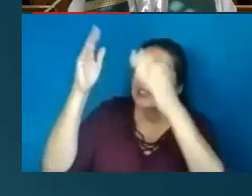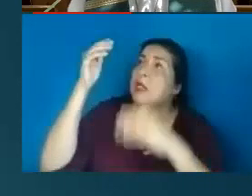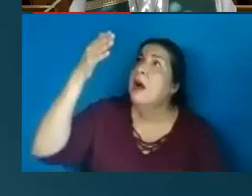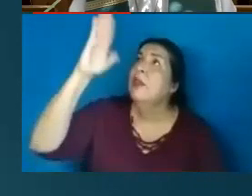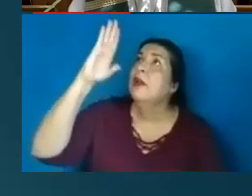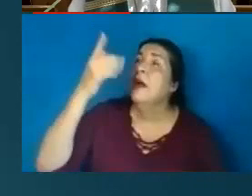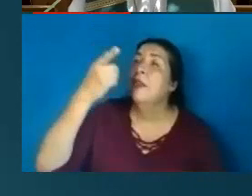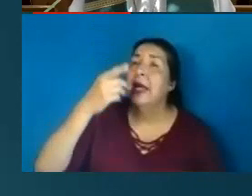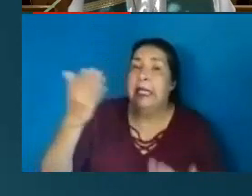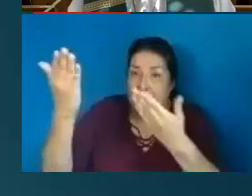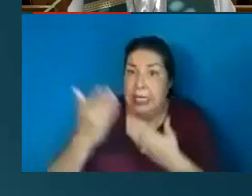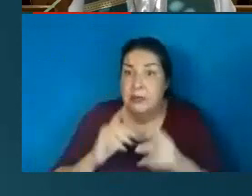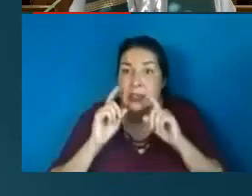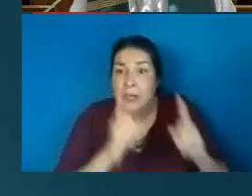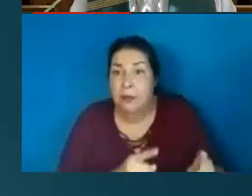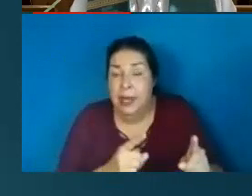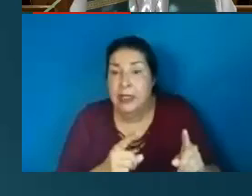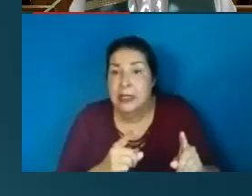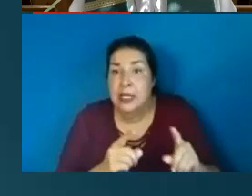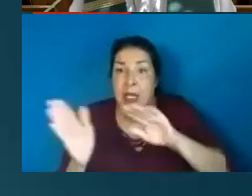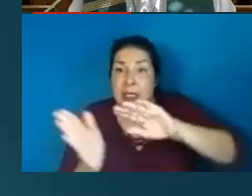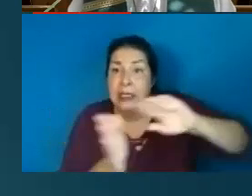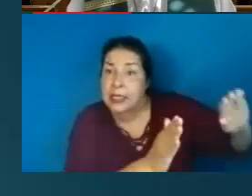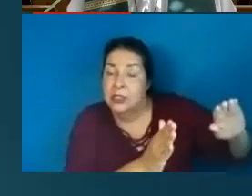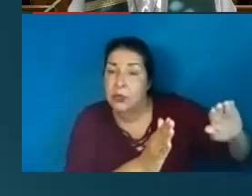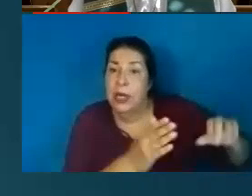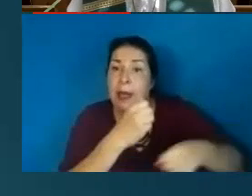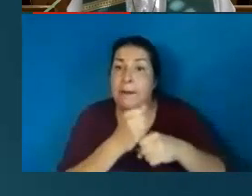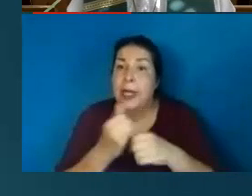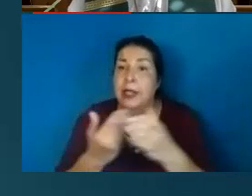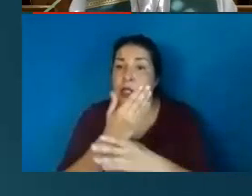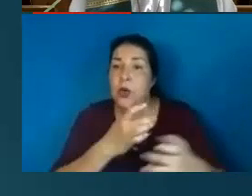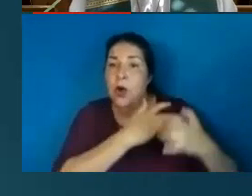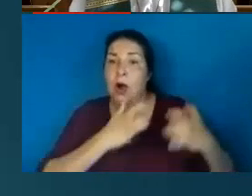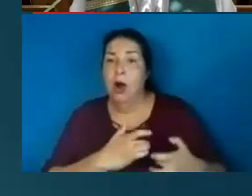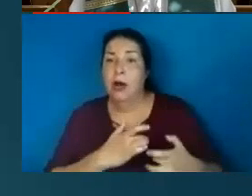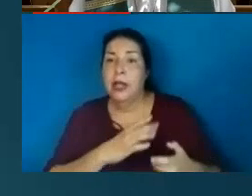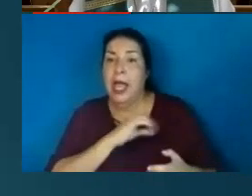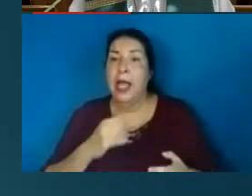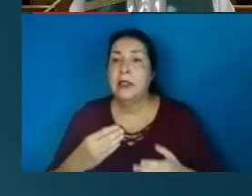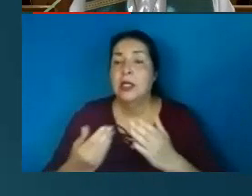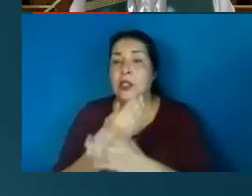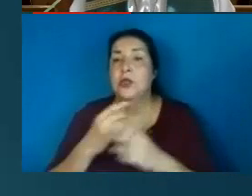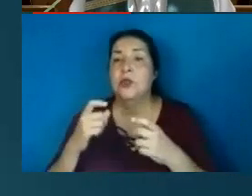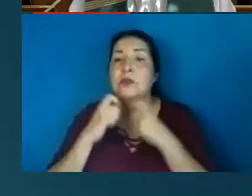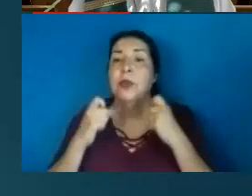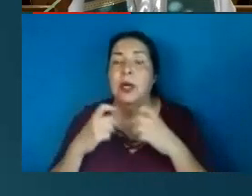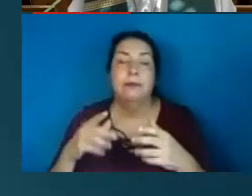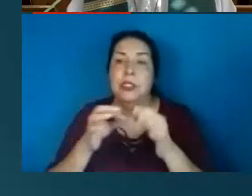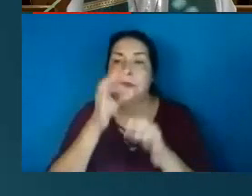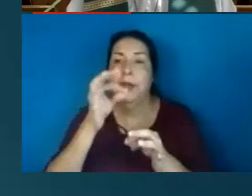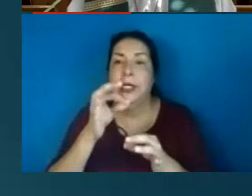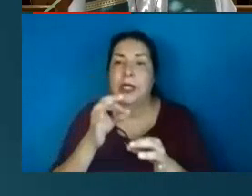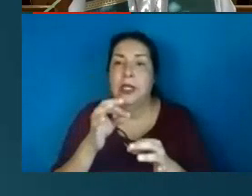command, repent and cast away. Make a new heart and a new spirit. Turn and live. What